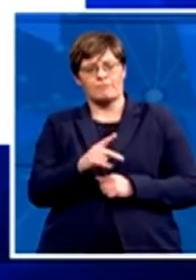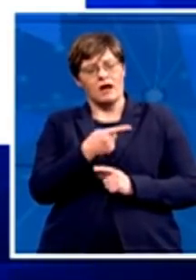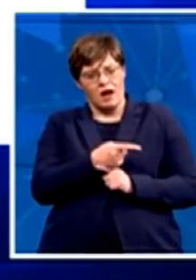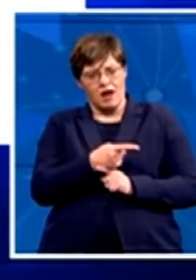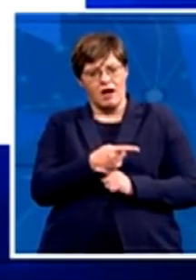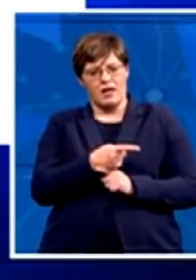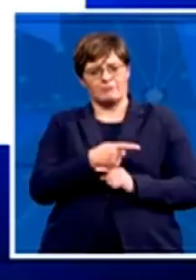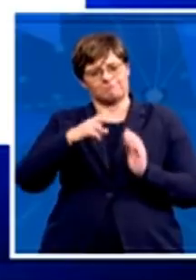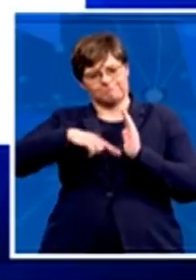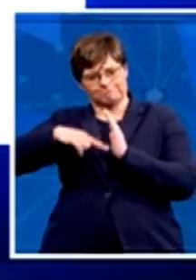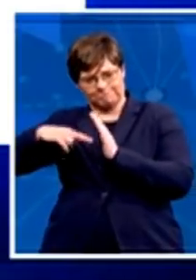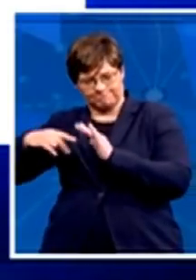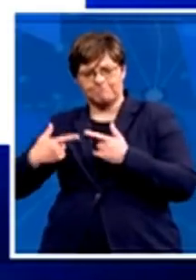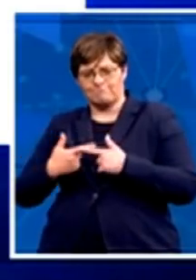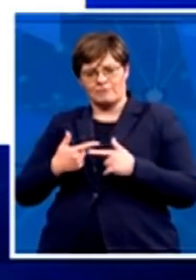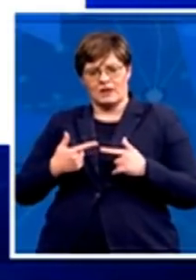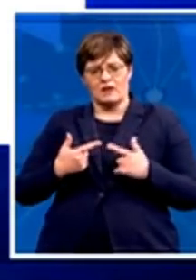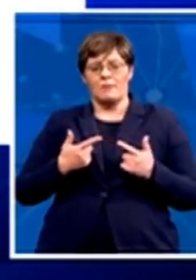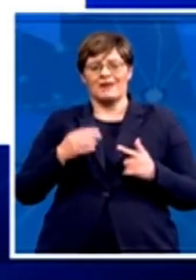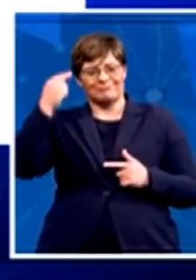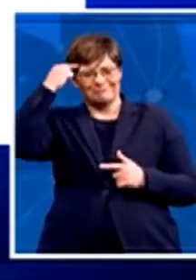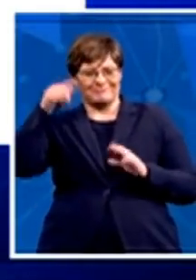be considered.